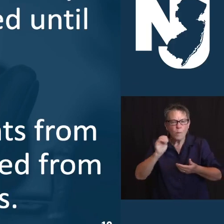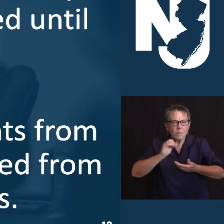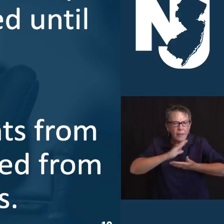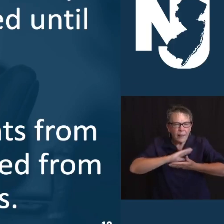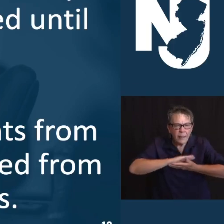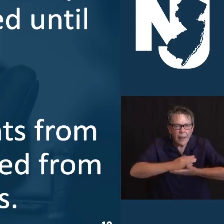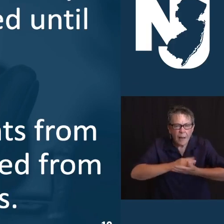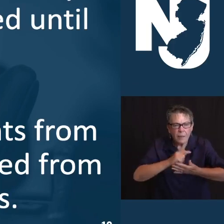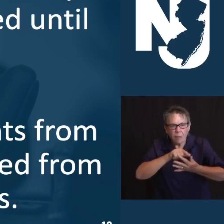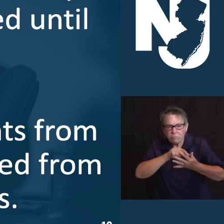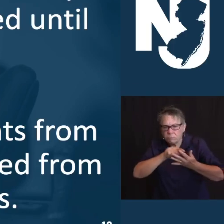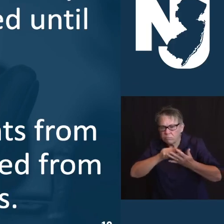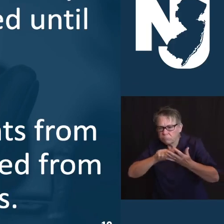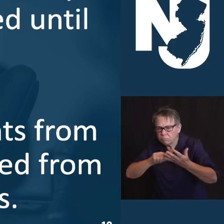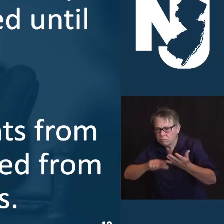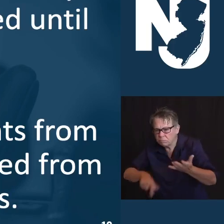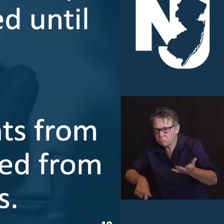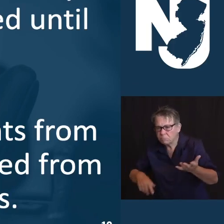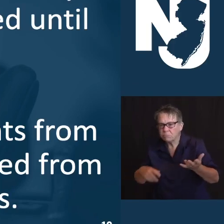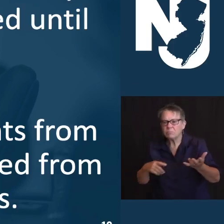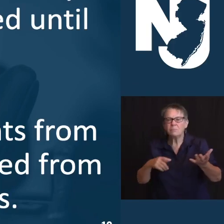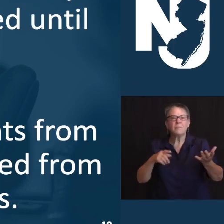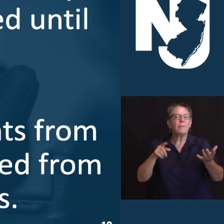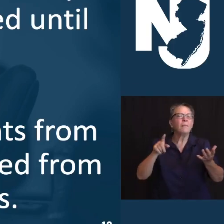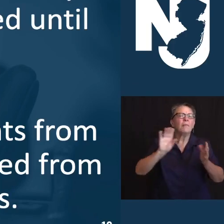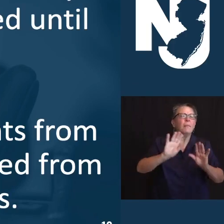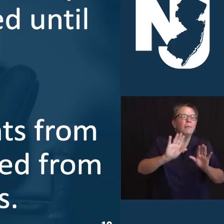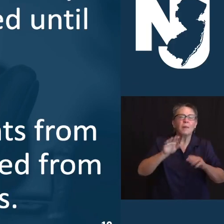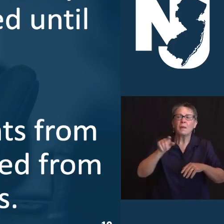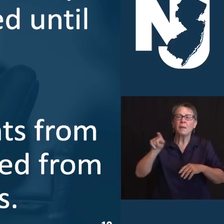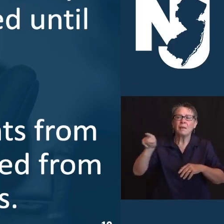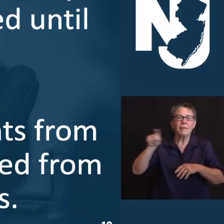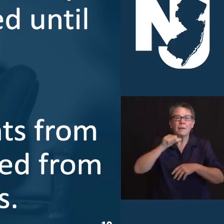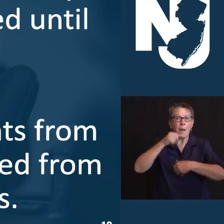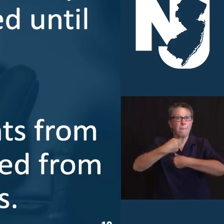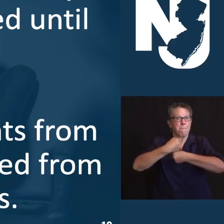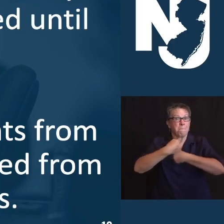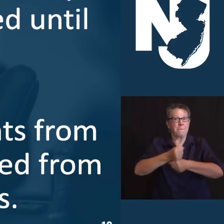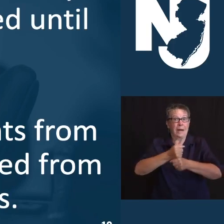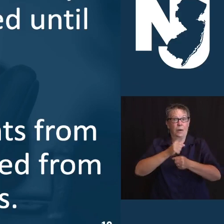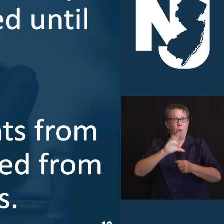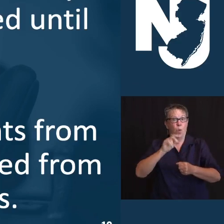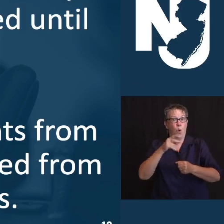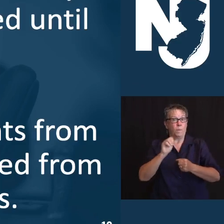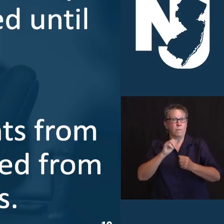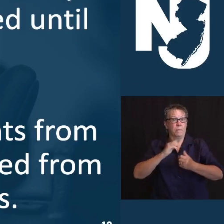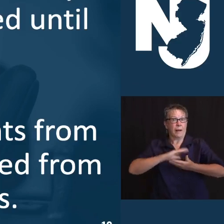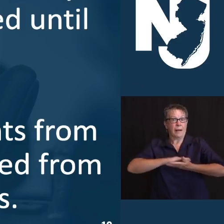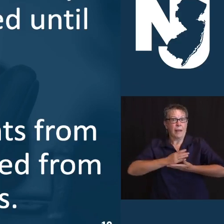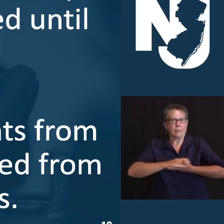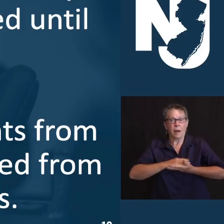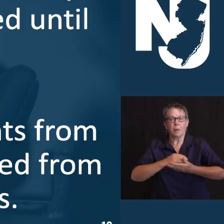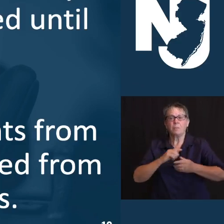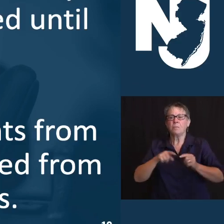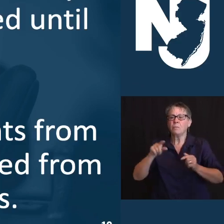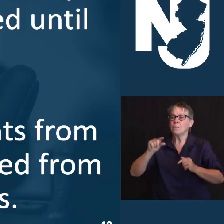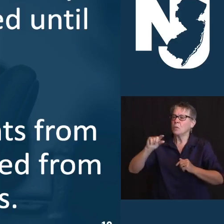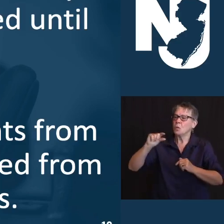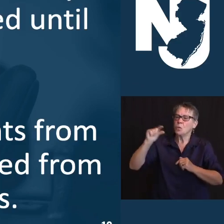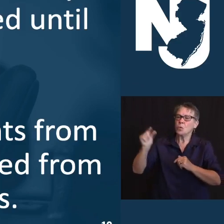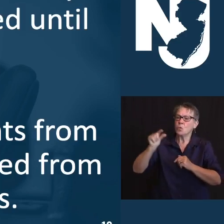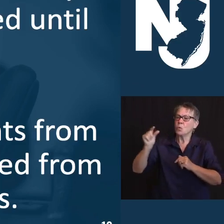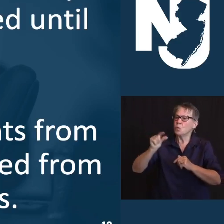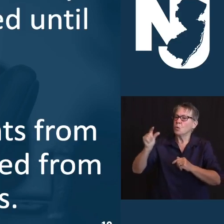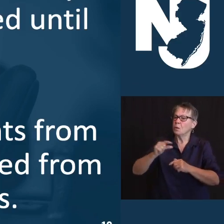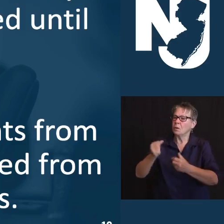are basically the evangelists for education using those devices, and there are 6 manufacturers.